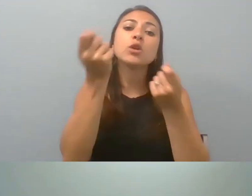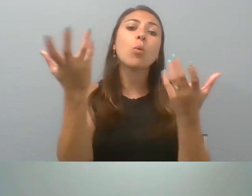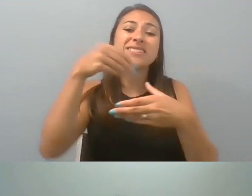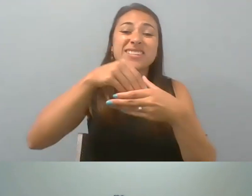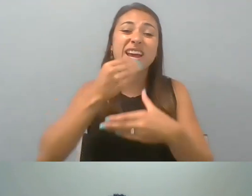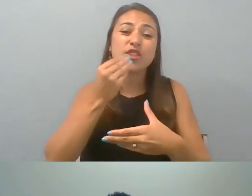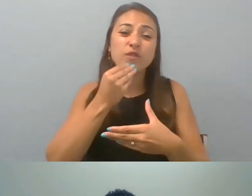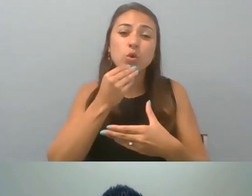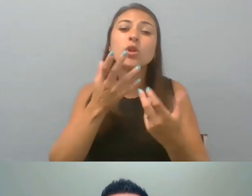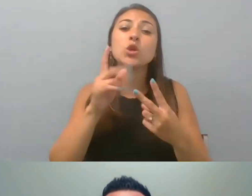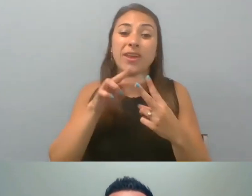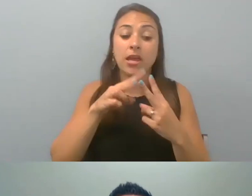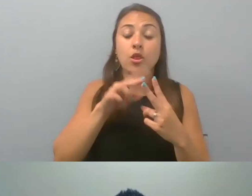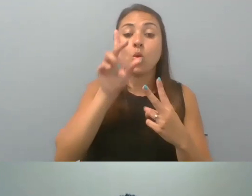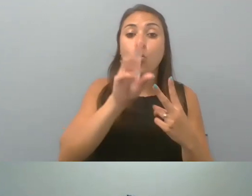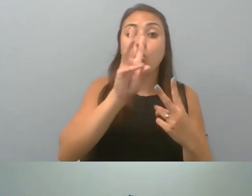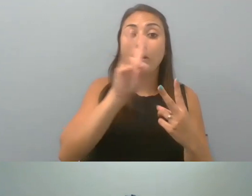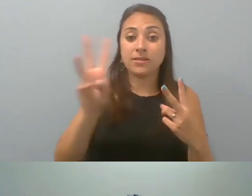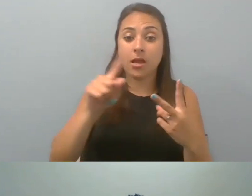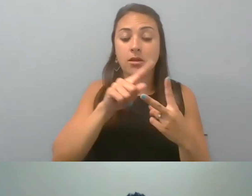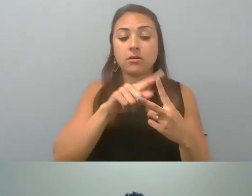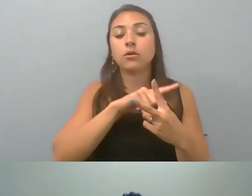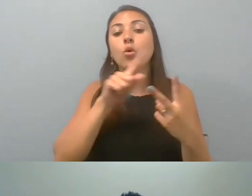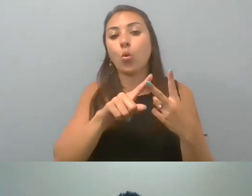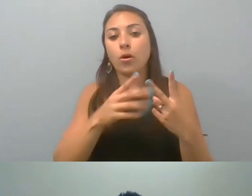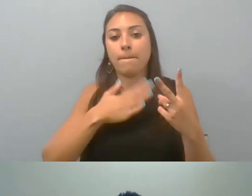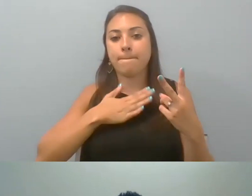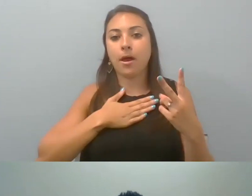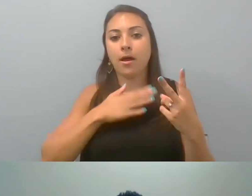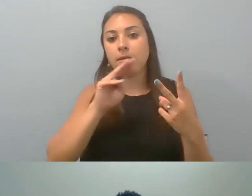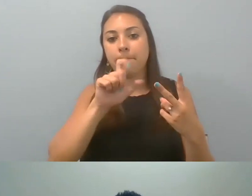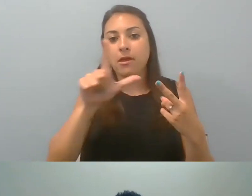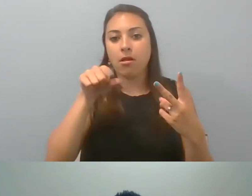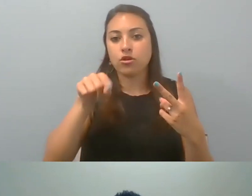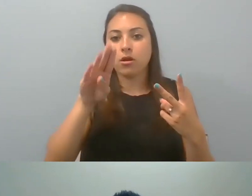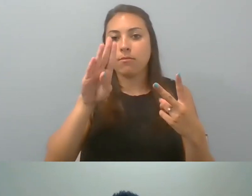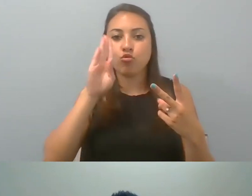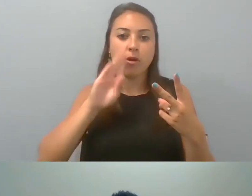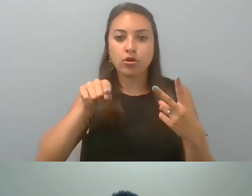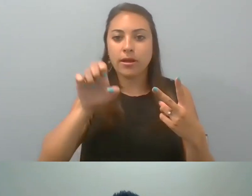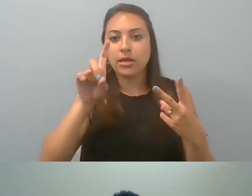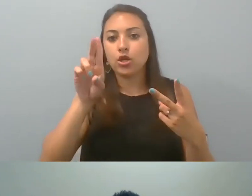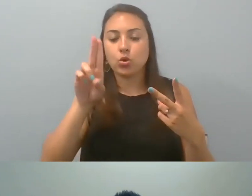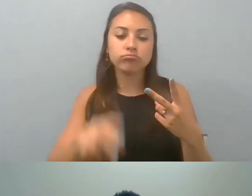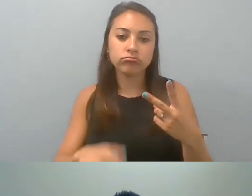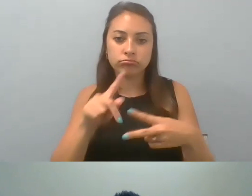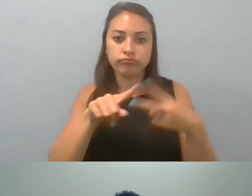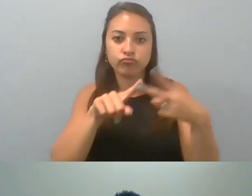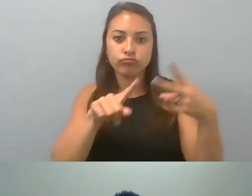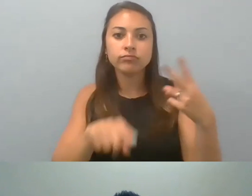either our website, that dining.brown.edu, or mymeal.brown.edu are 2 really good places to look for that